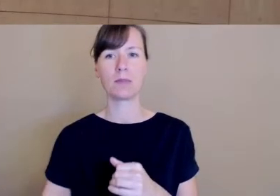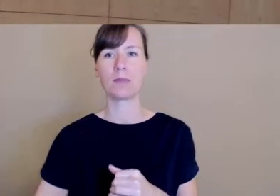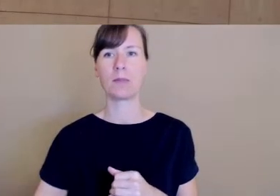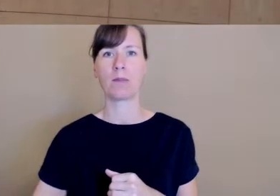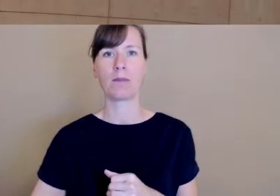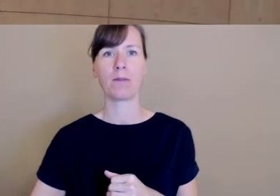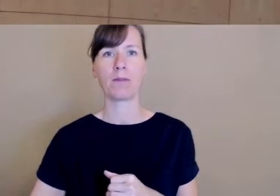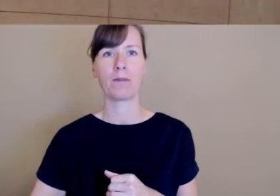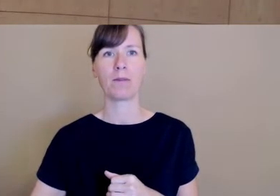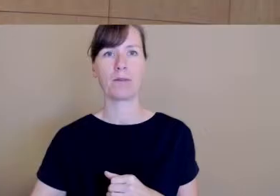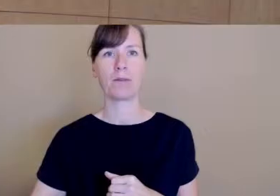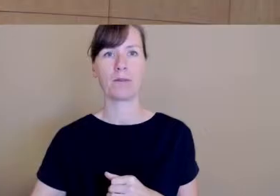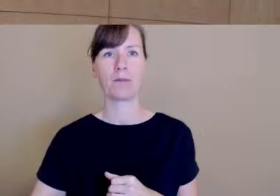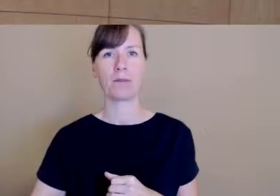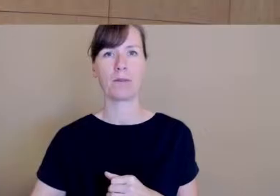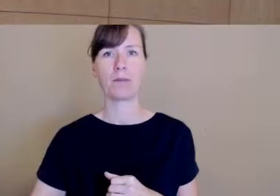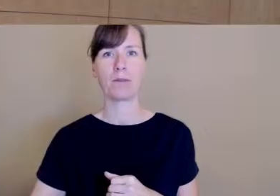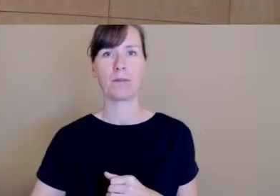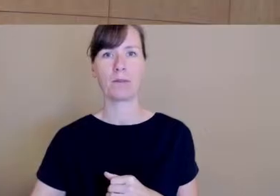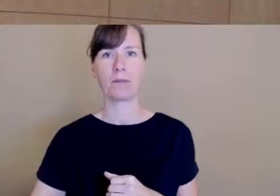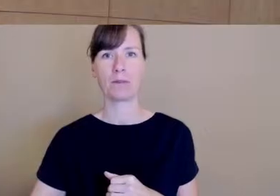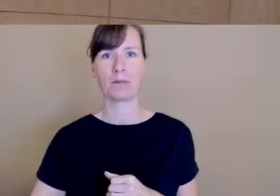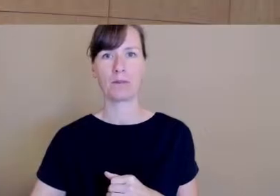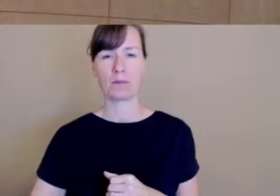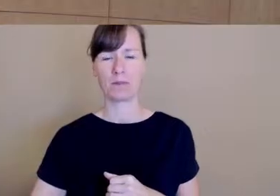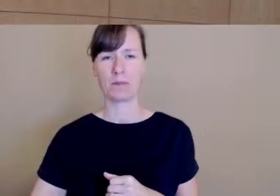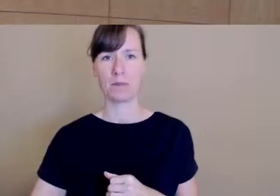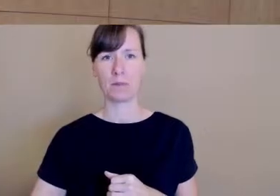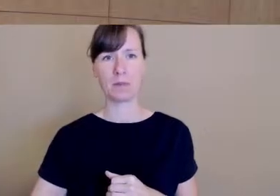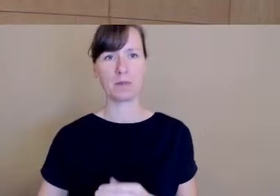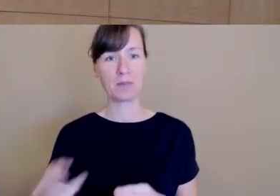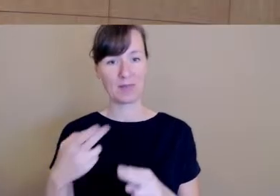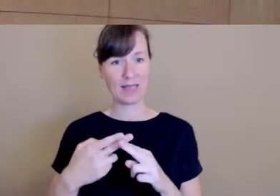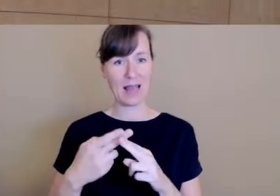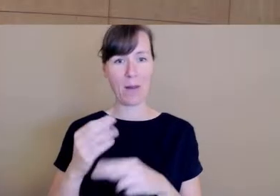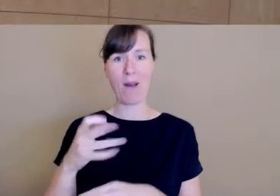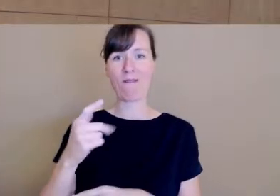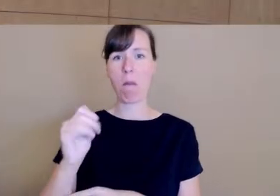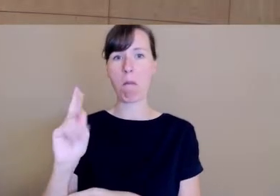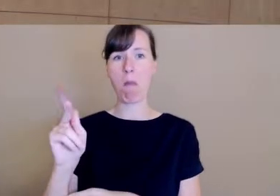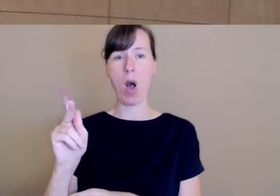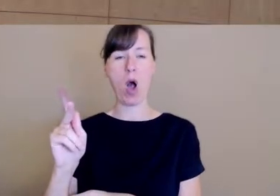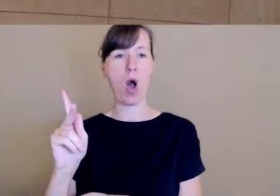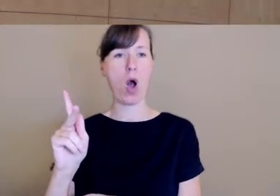I would like to discuss the naming of the park to the former chief,